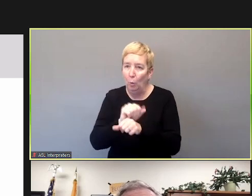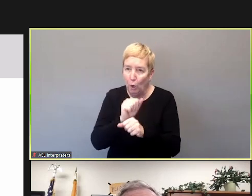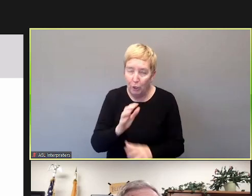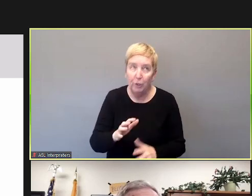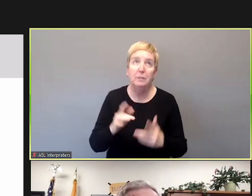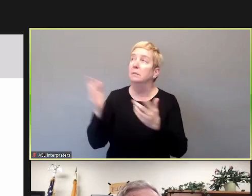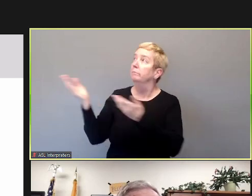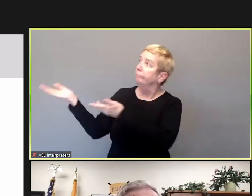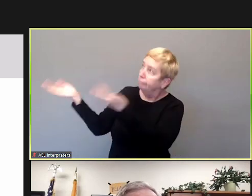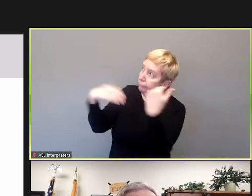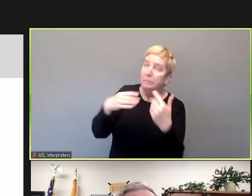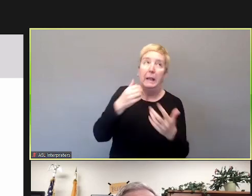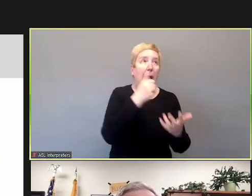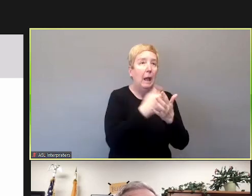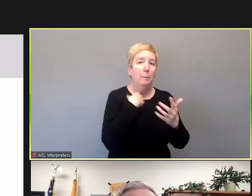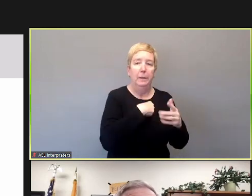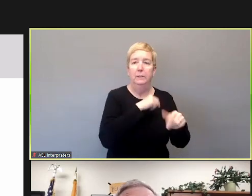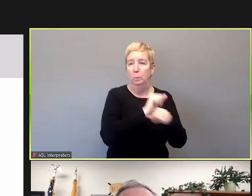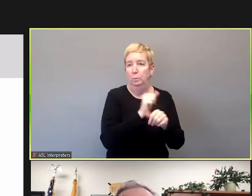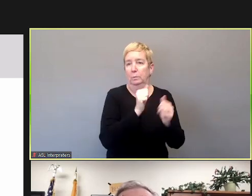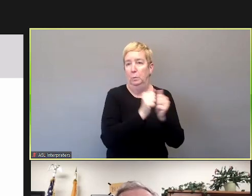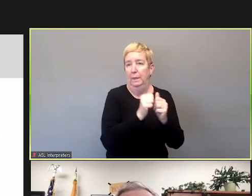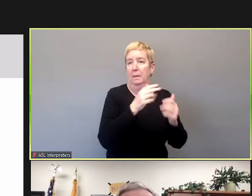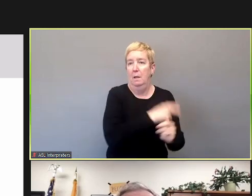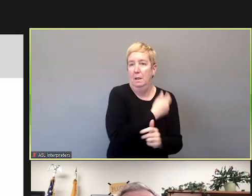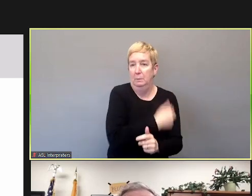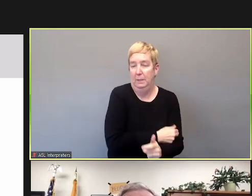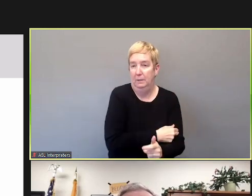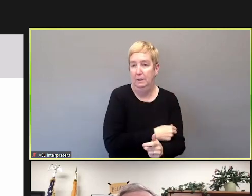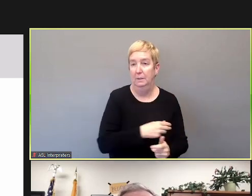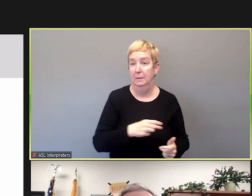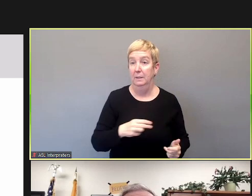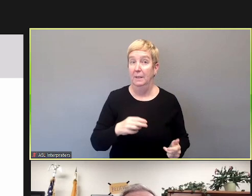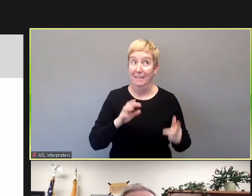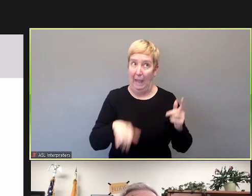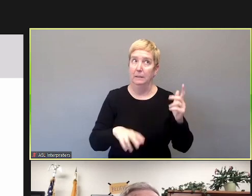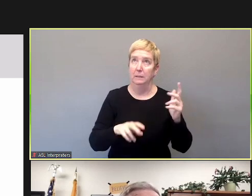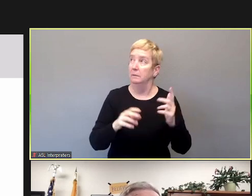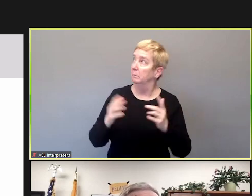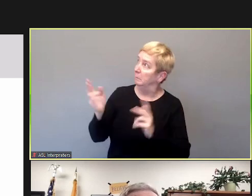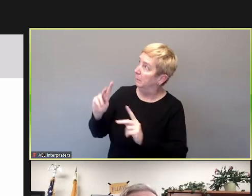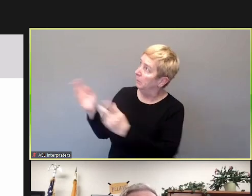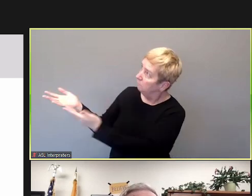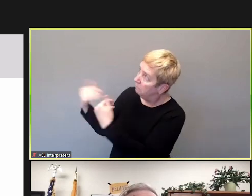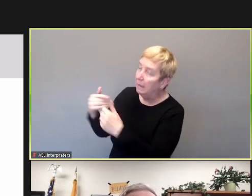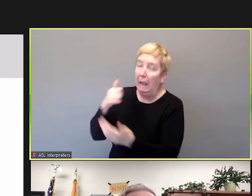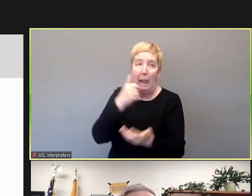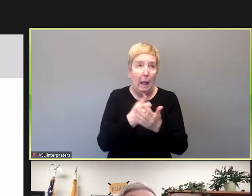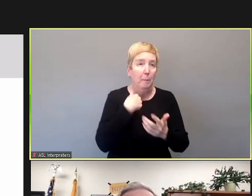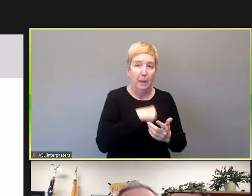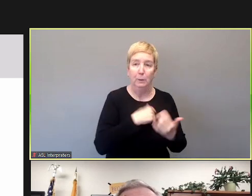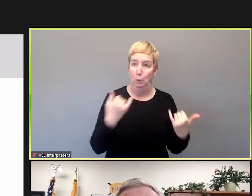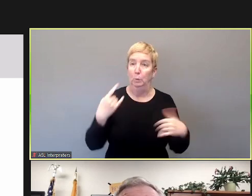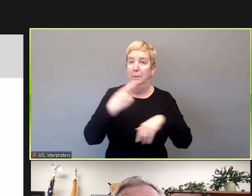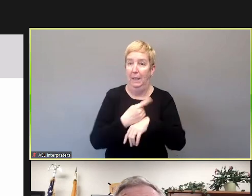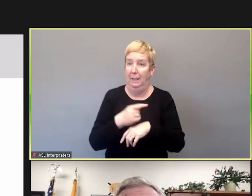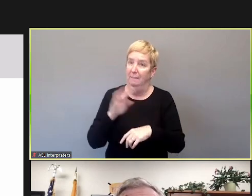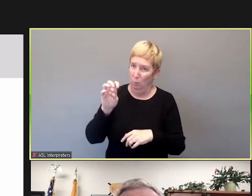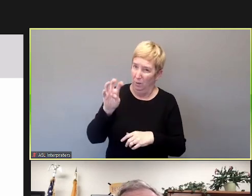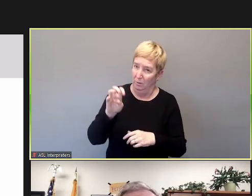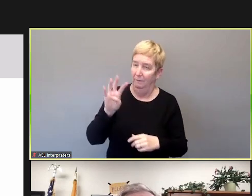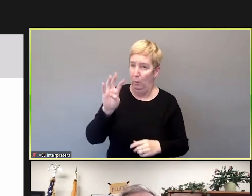during this crisis period. That's the number that are on the ground today, 404. And two of our largest